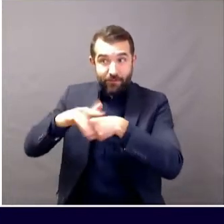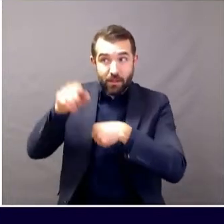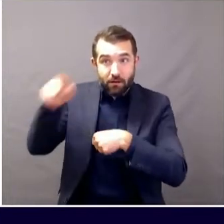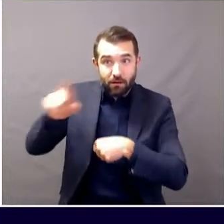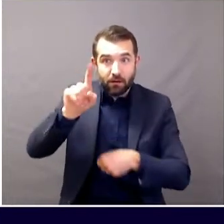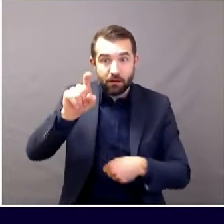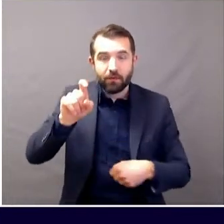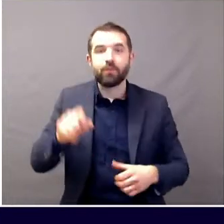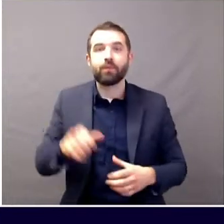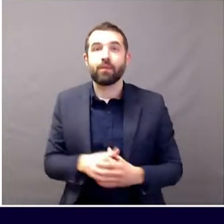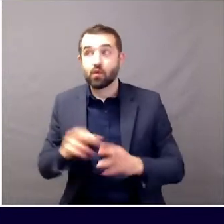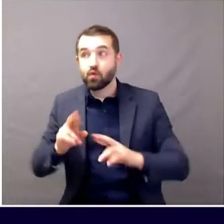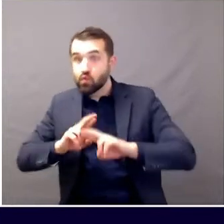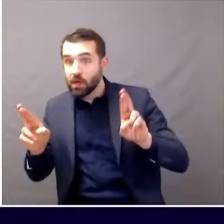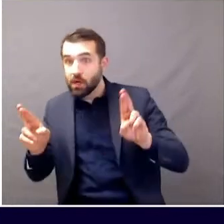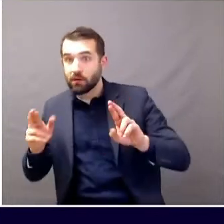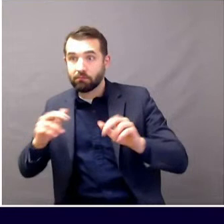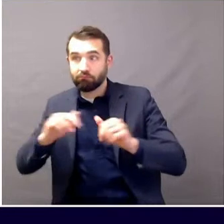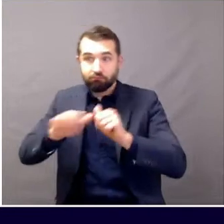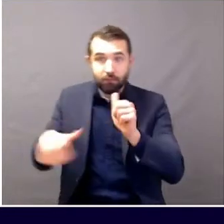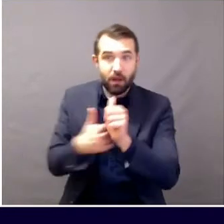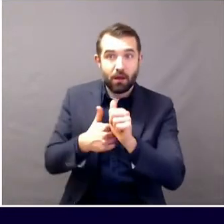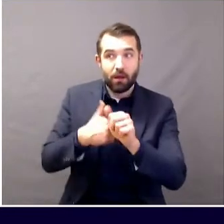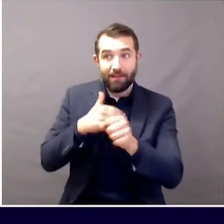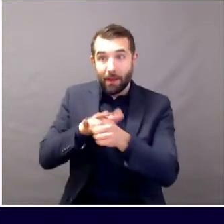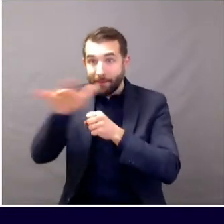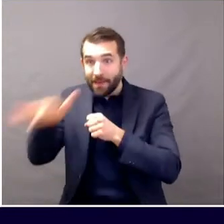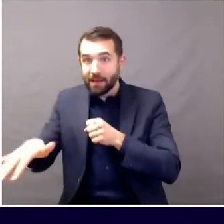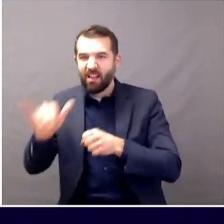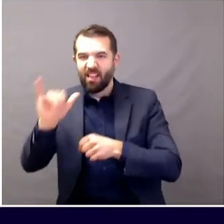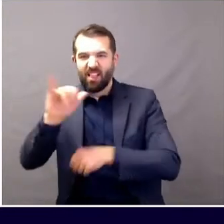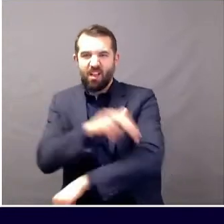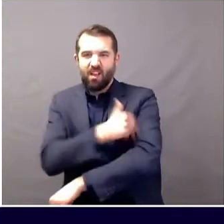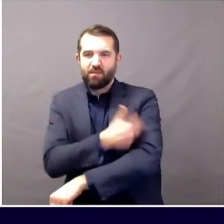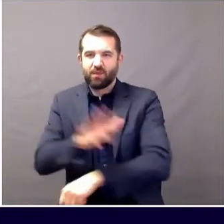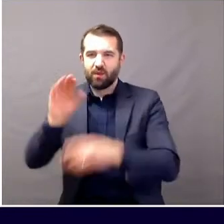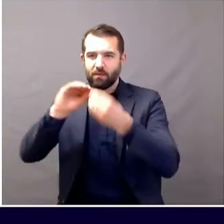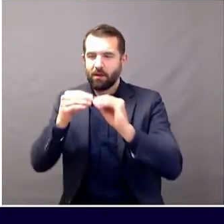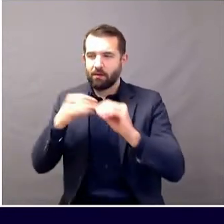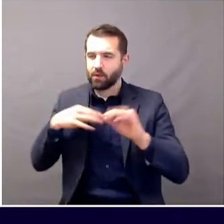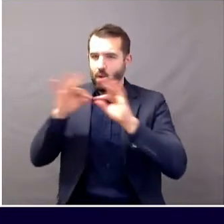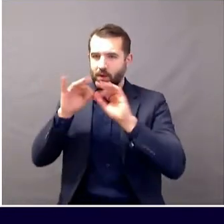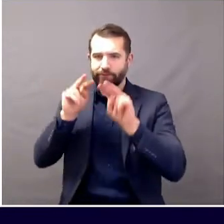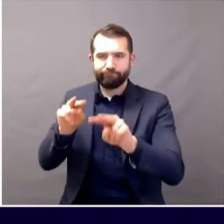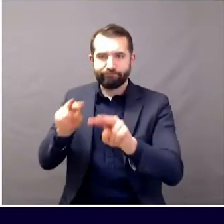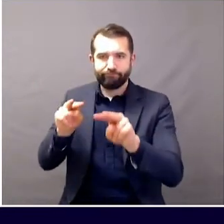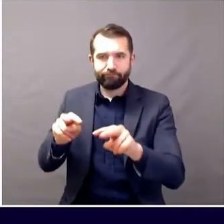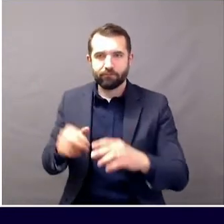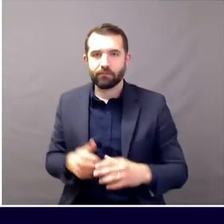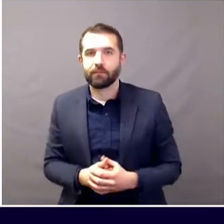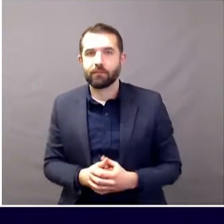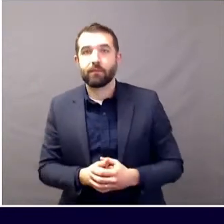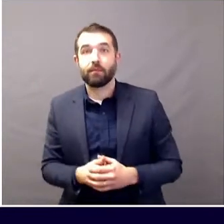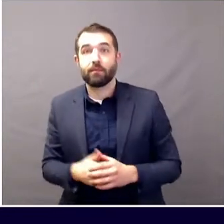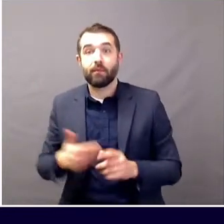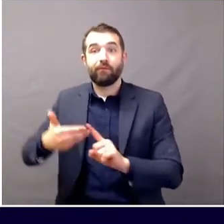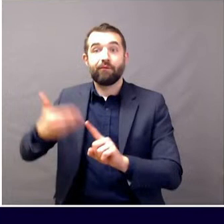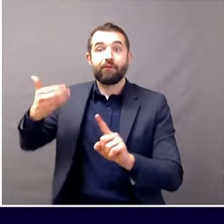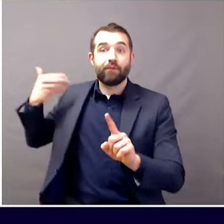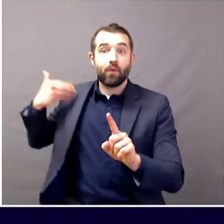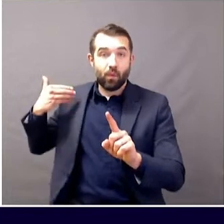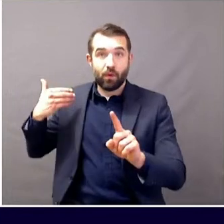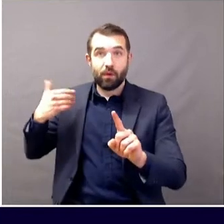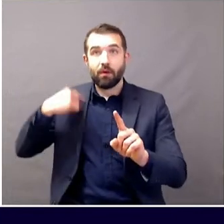that's one of the numbers that I look at. Earlier in the pandemic, I really focused on positivity rate because our goal was to